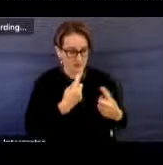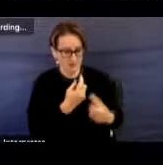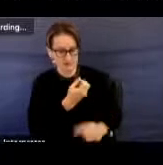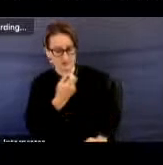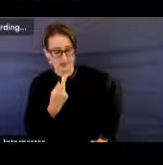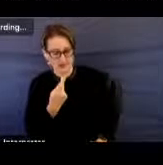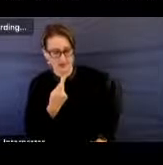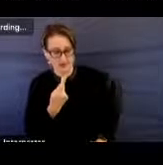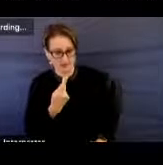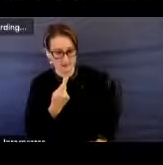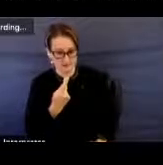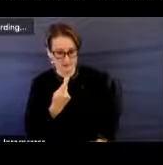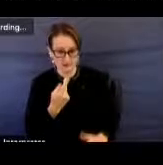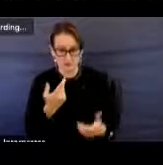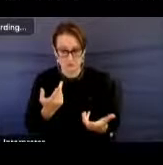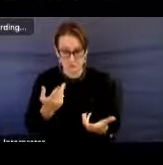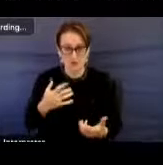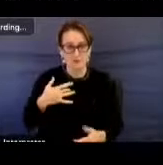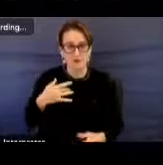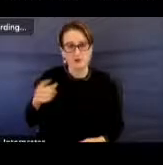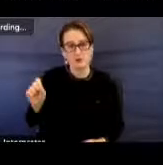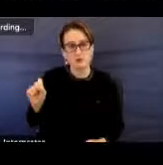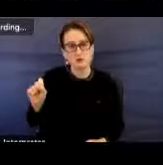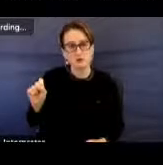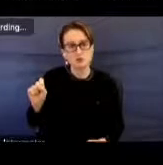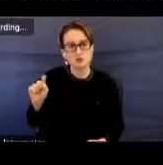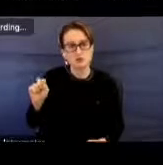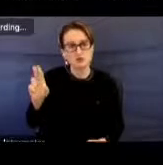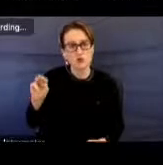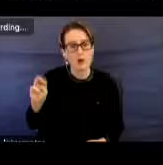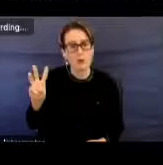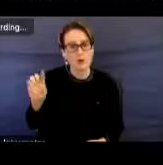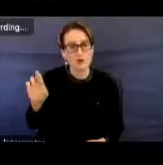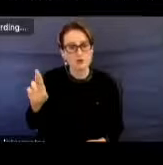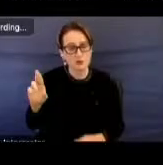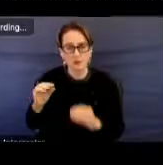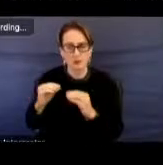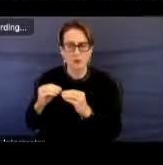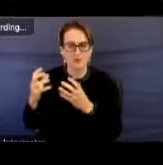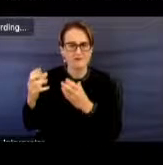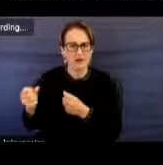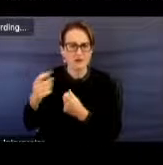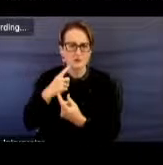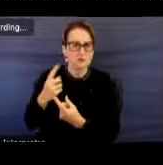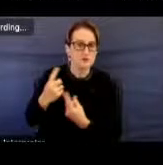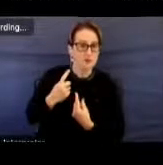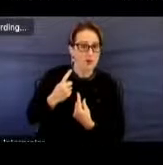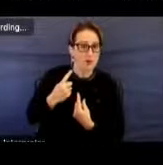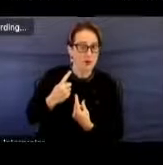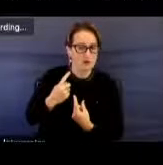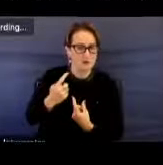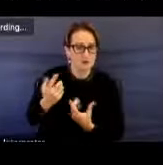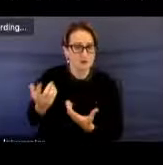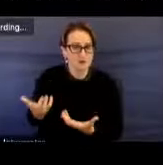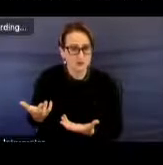say Strumwasser has been a little bit more responsive or quicker, but